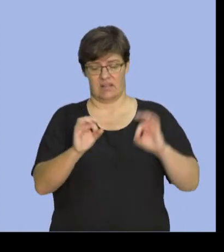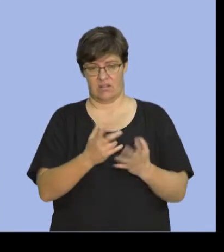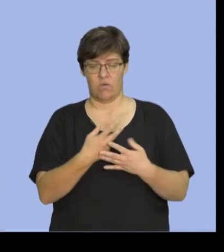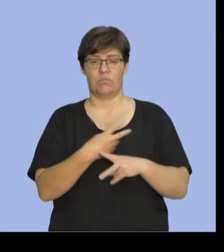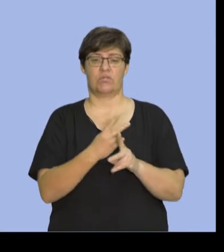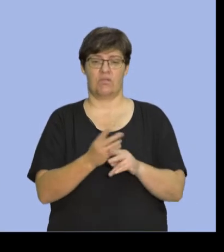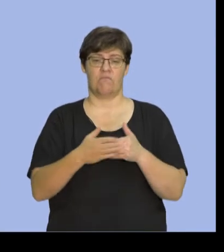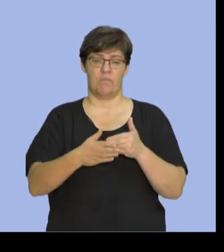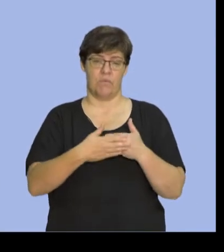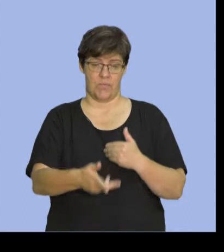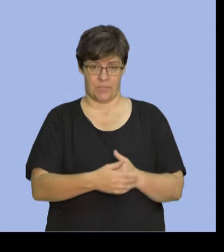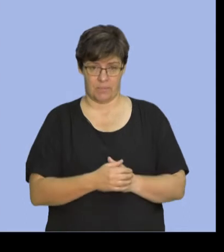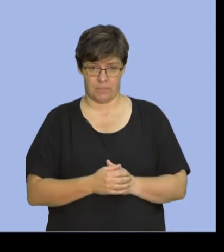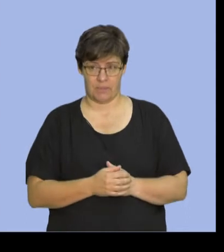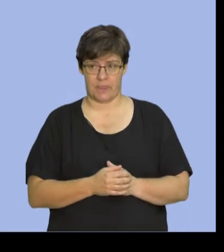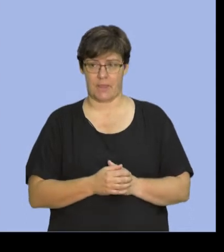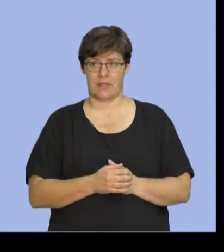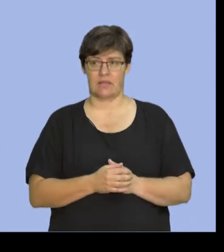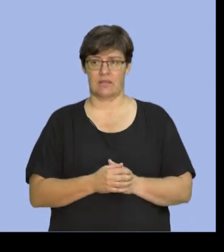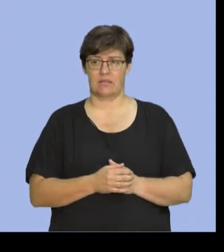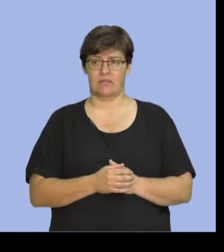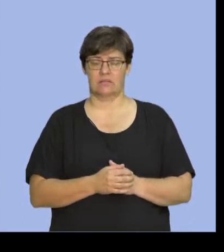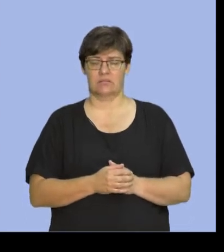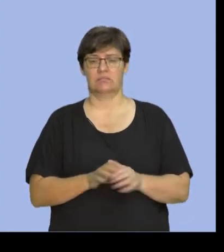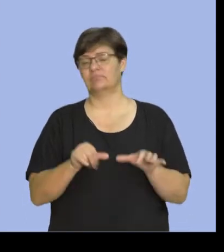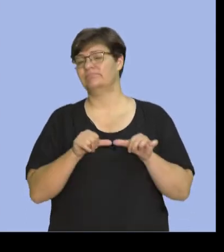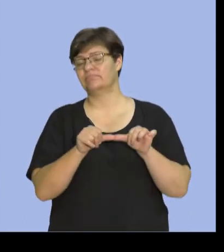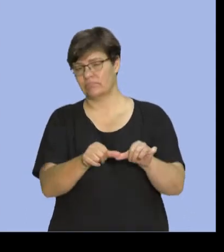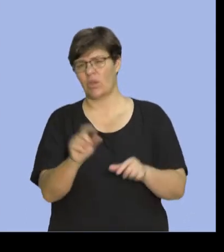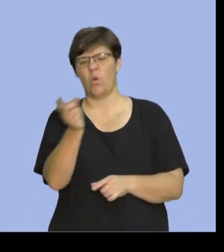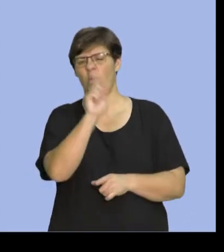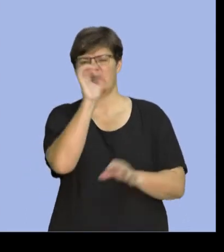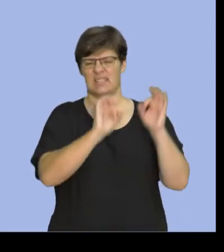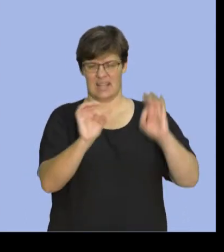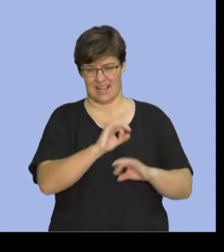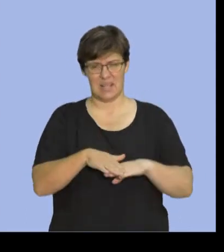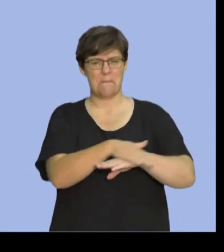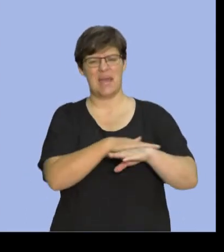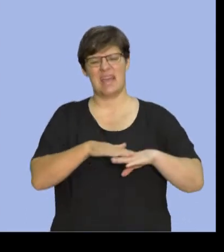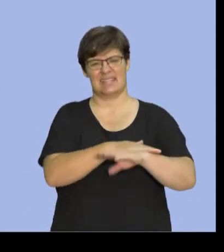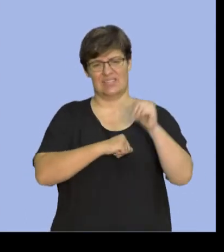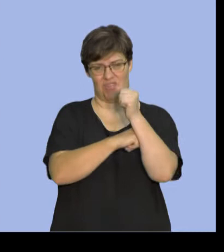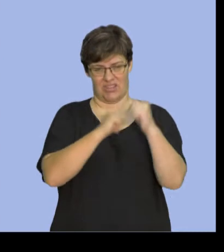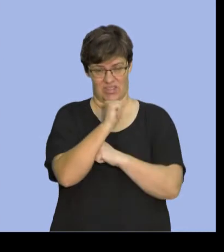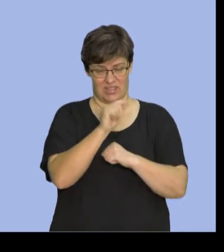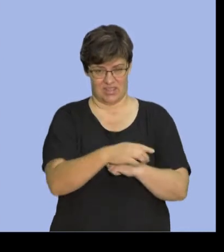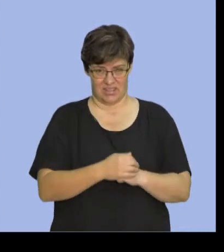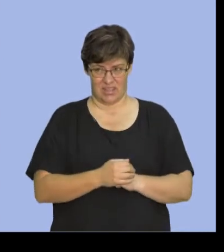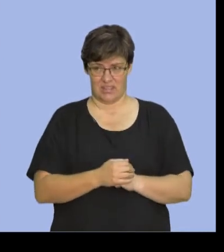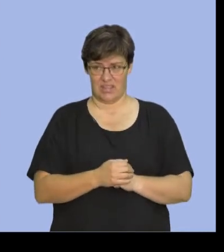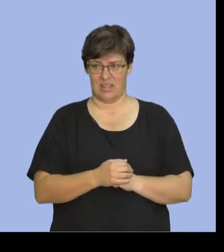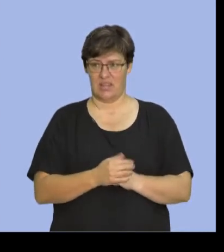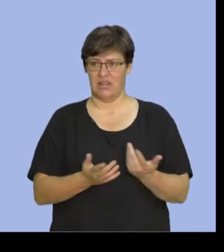more. So we'll continue describing the basic structure of a cell. A cell is a